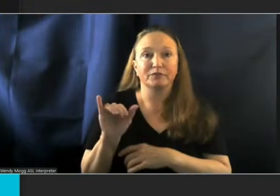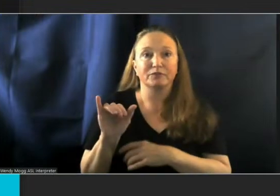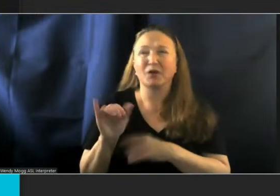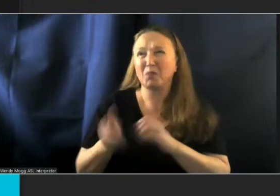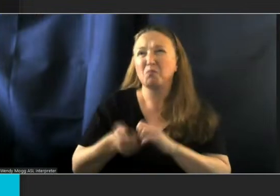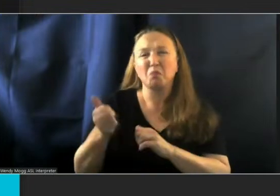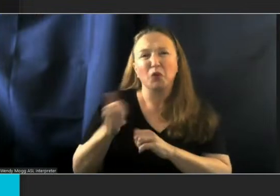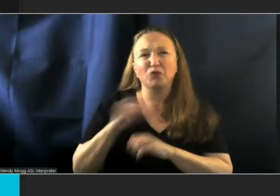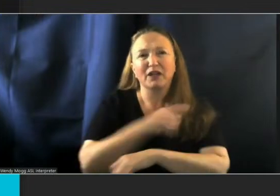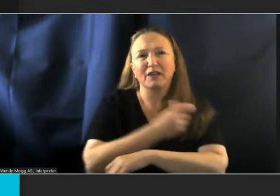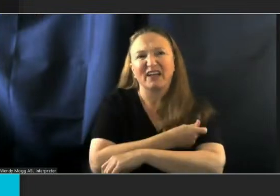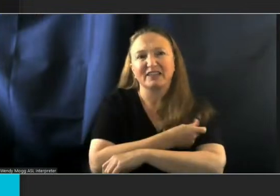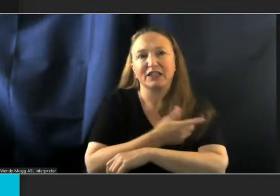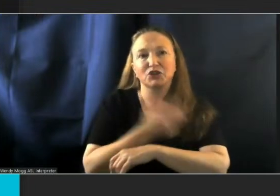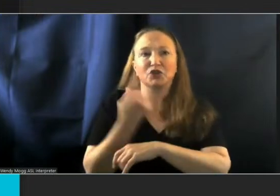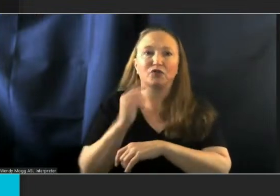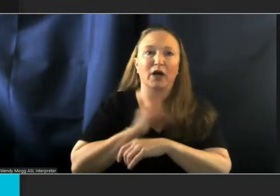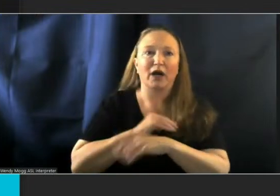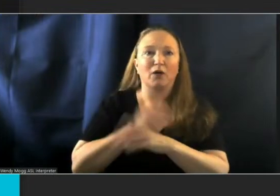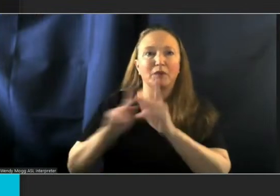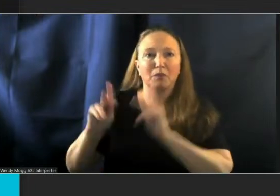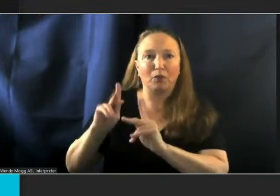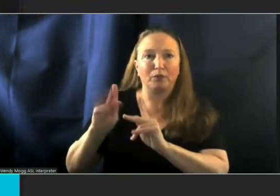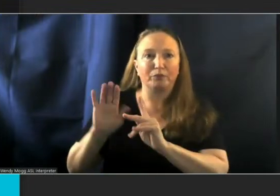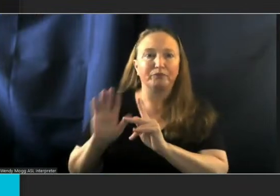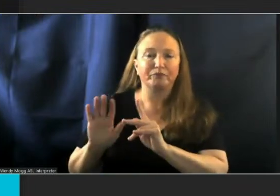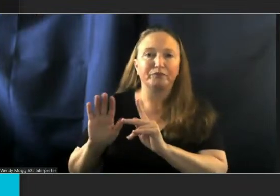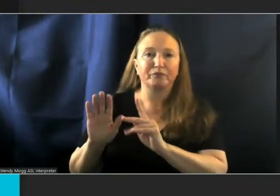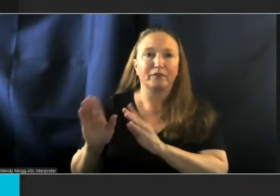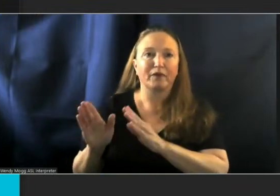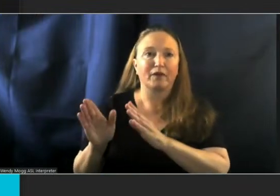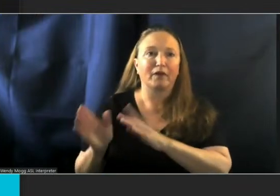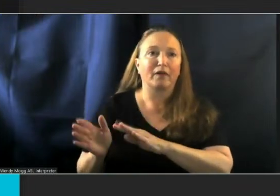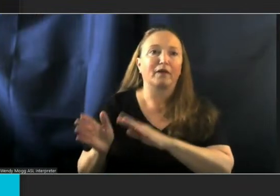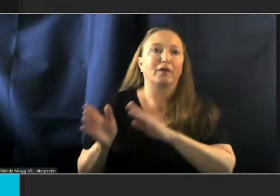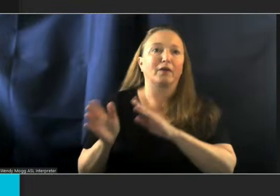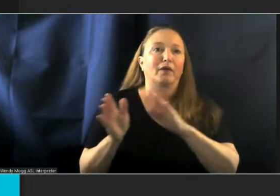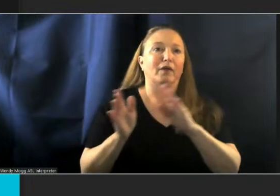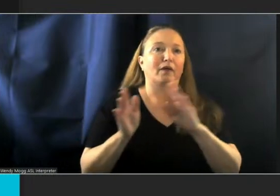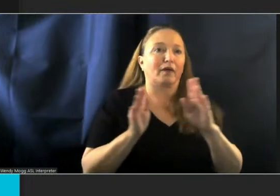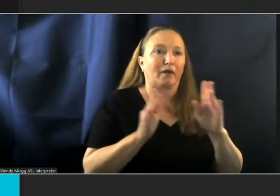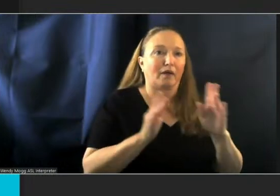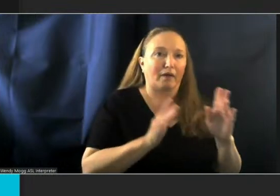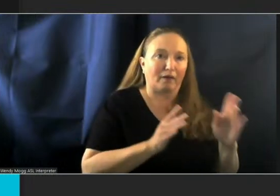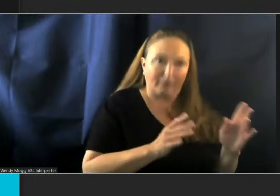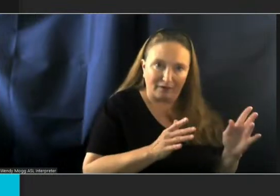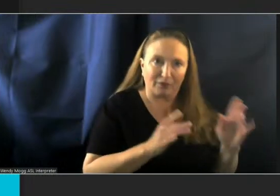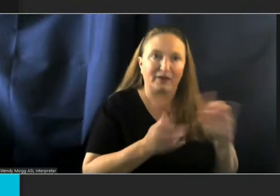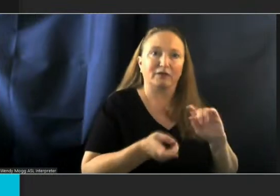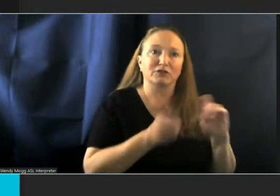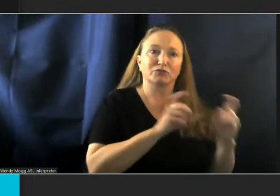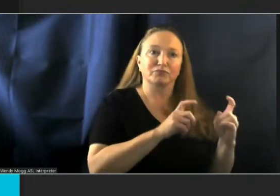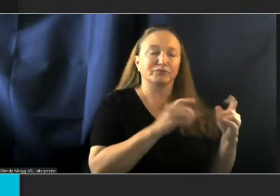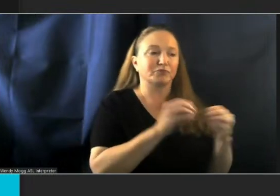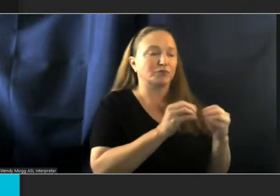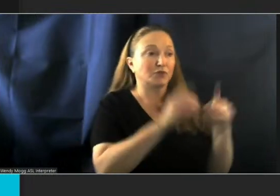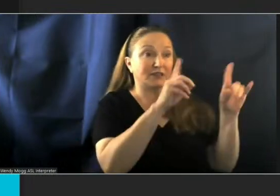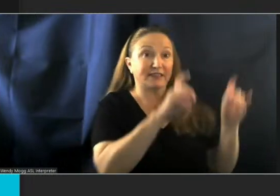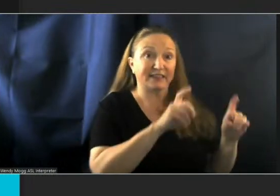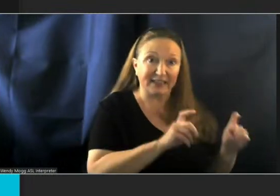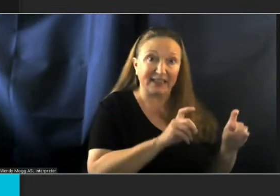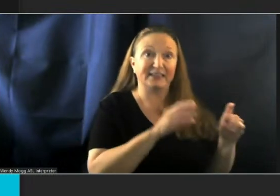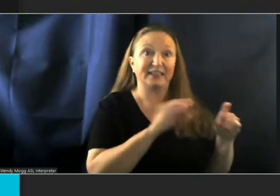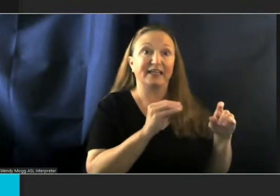of the vaccinations for our population. As we move forward into the pandemic, the testing and vaccination is shifting